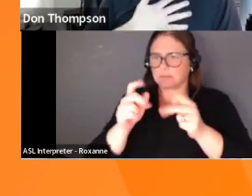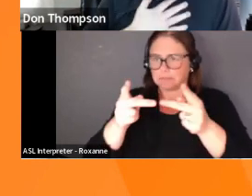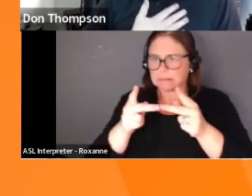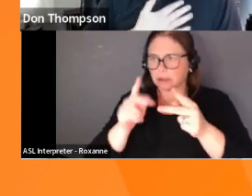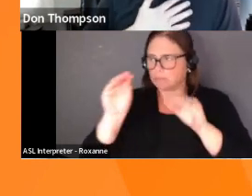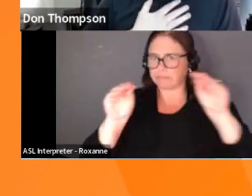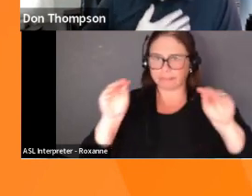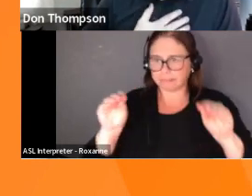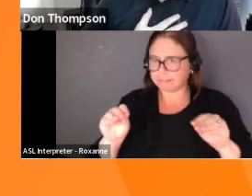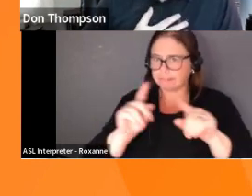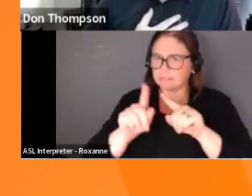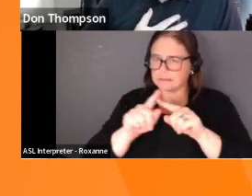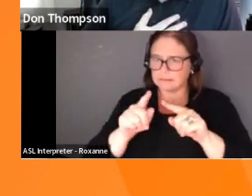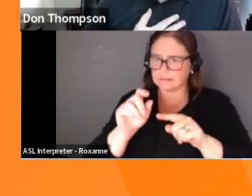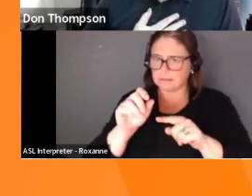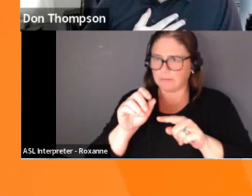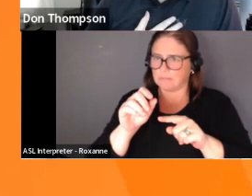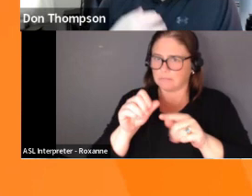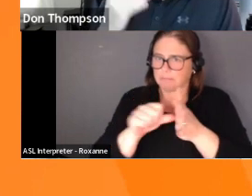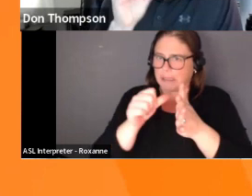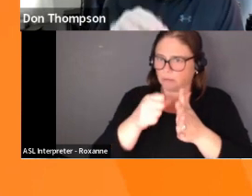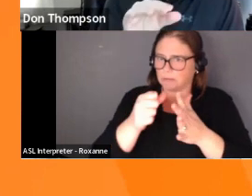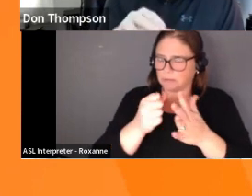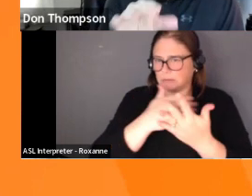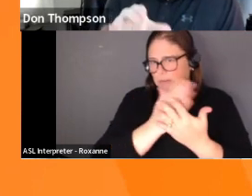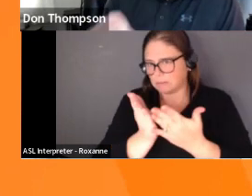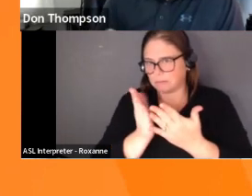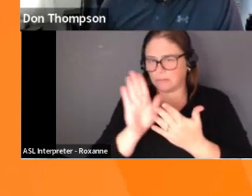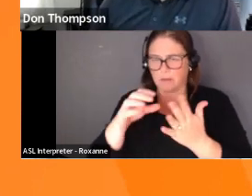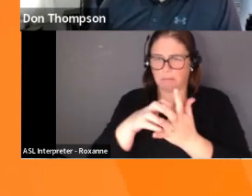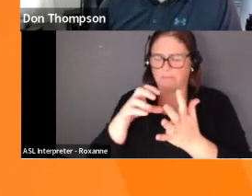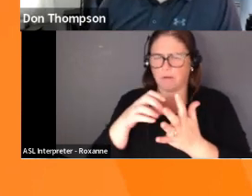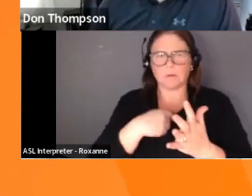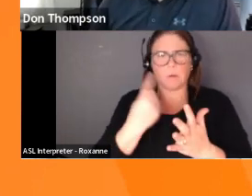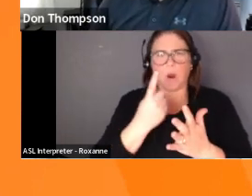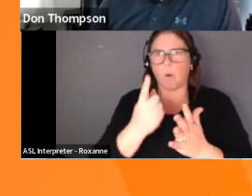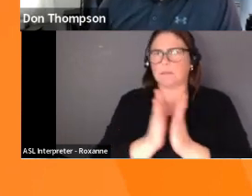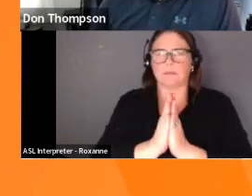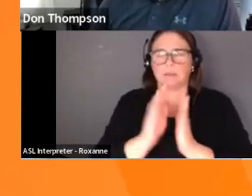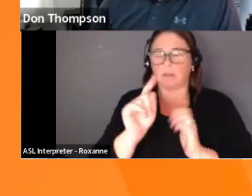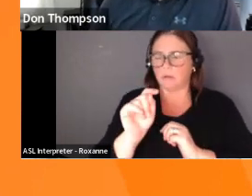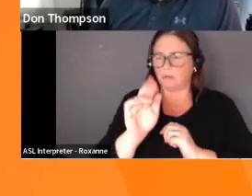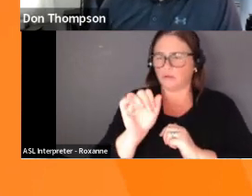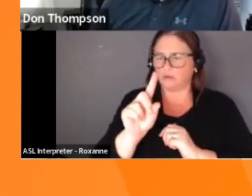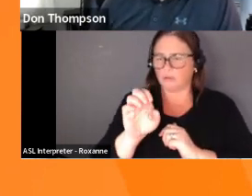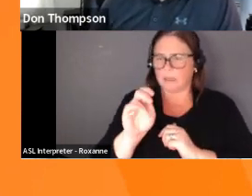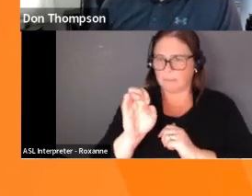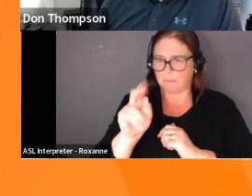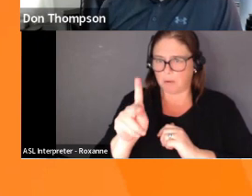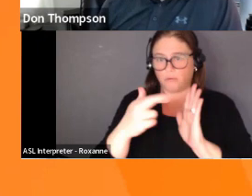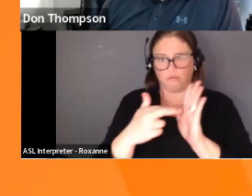the things I tell every person I talk to is please, please, please register your trademark. And